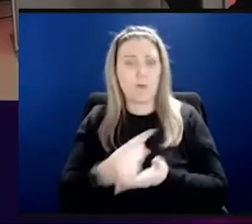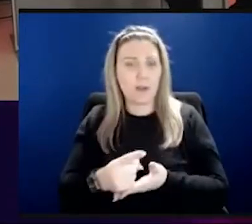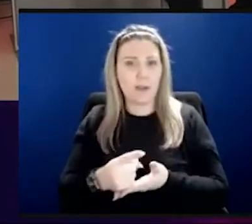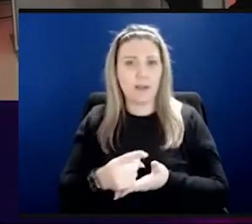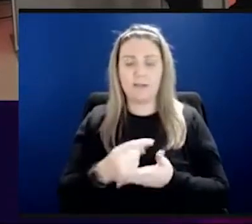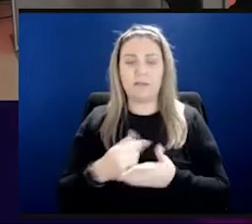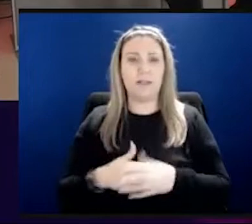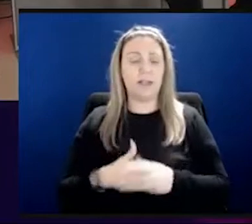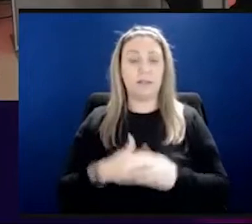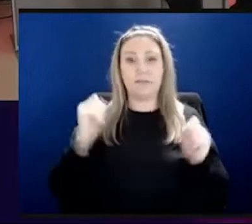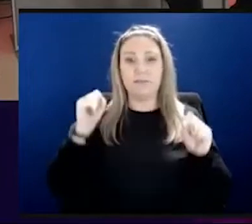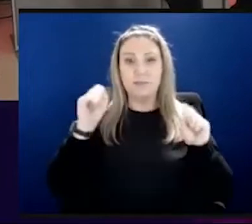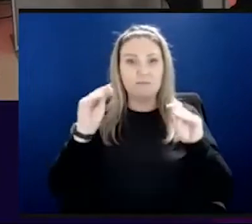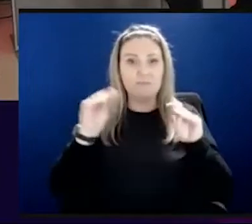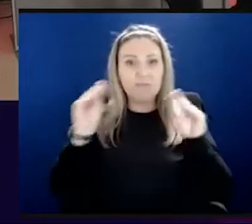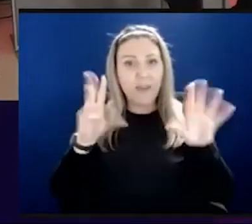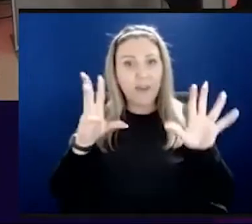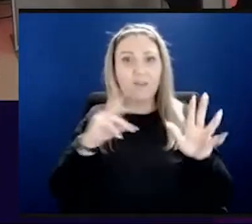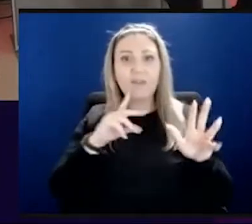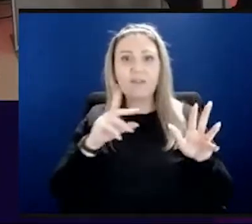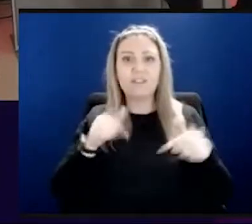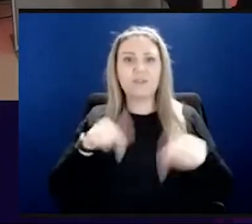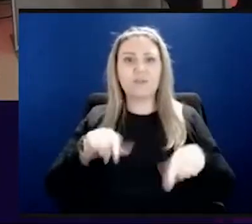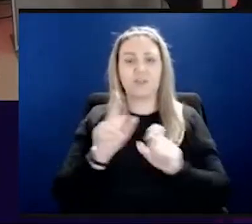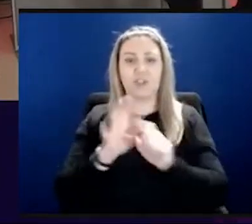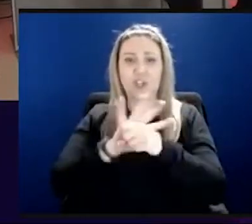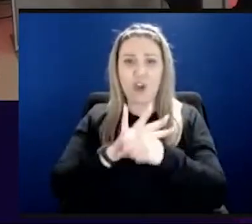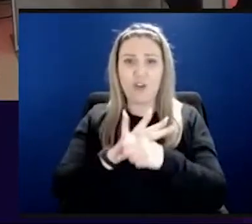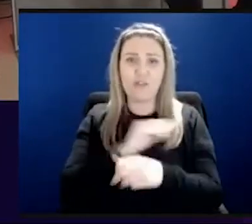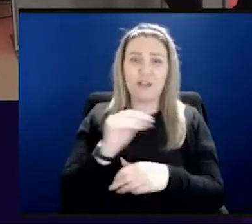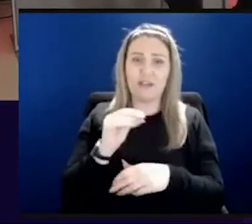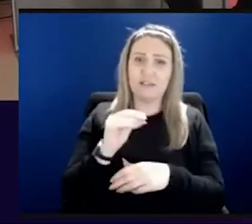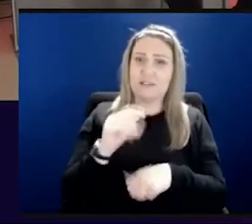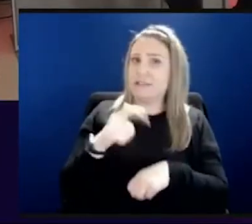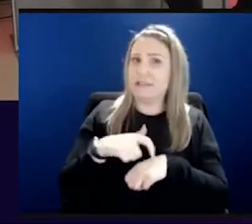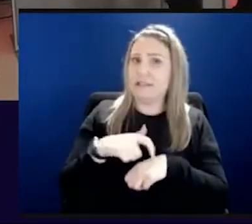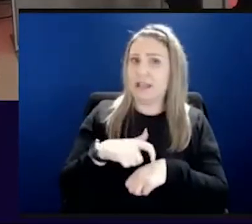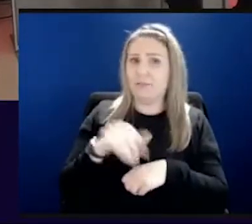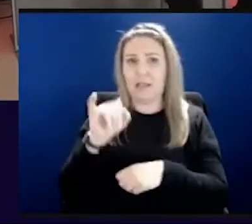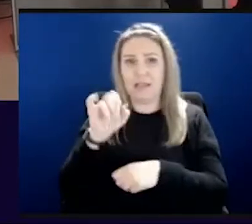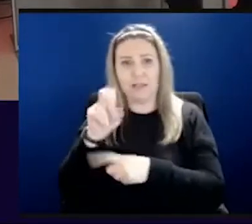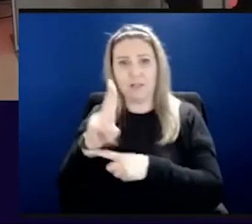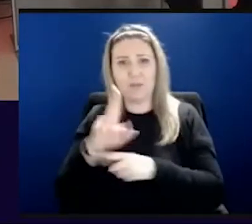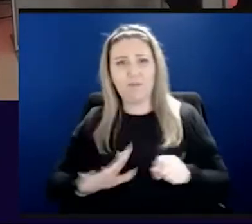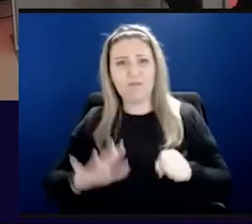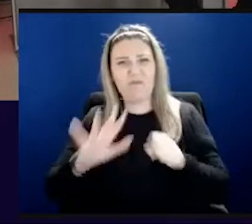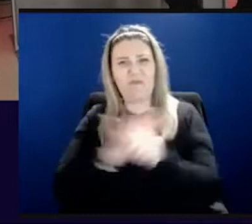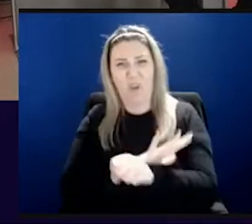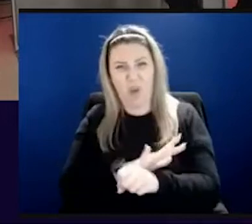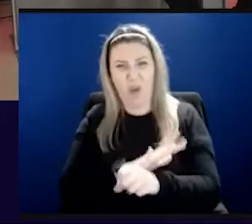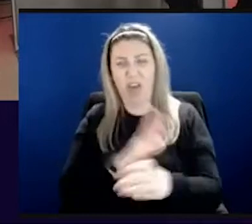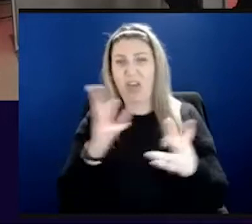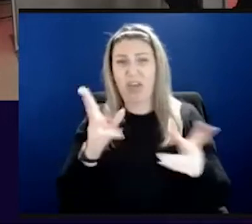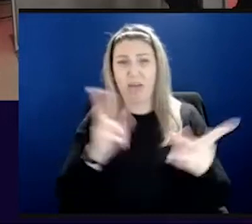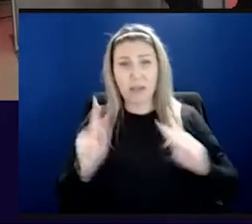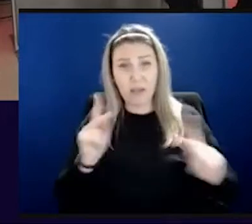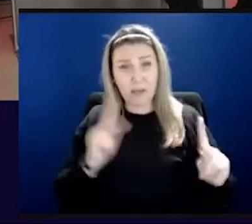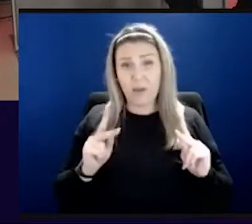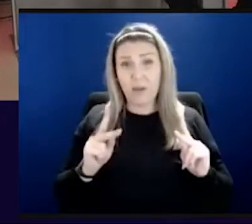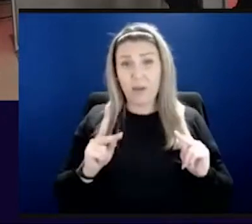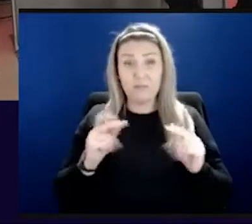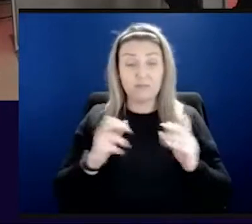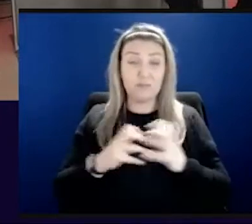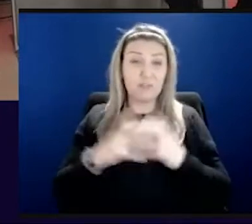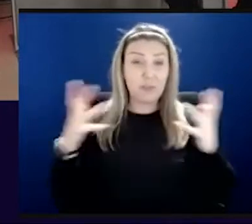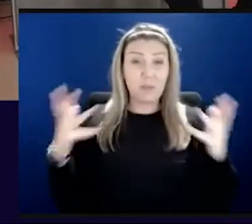was a miracle. It was a time during COVID, and there was a time when the ICU was so full and packed, and so much, just a